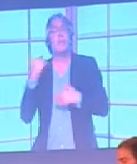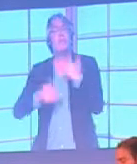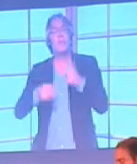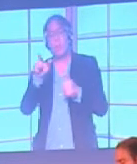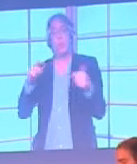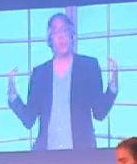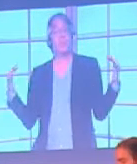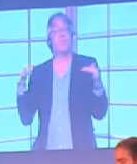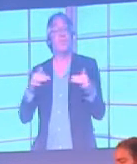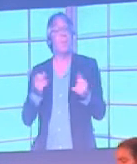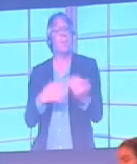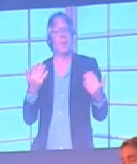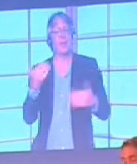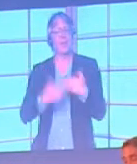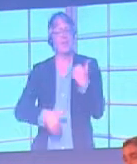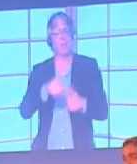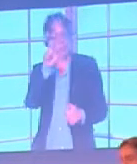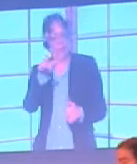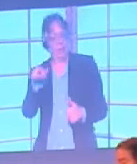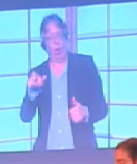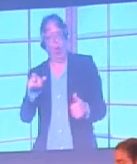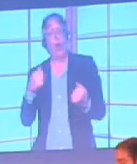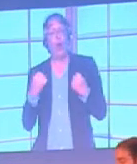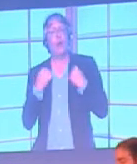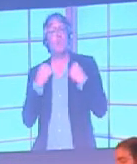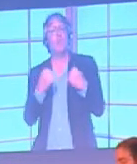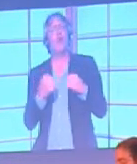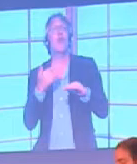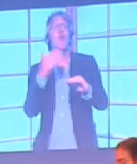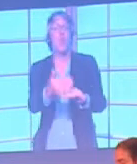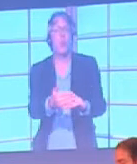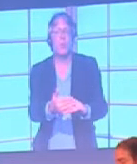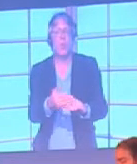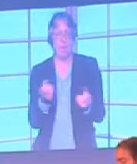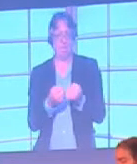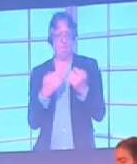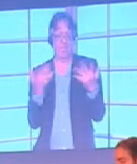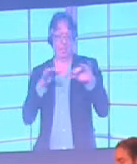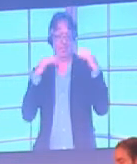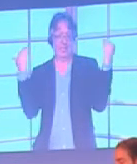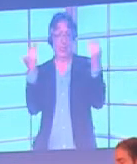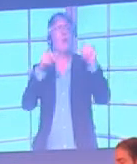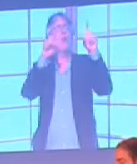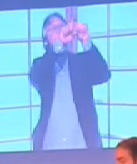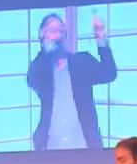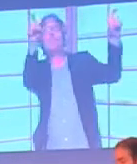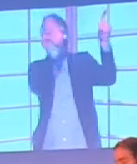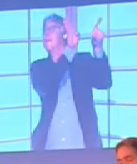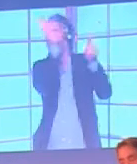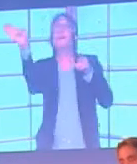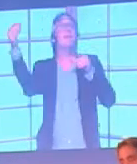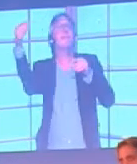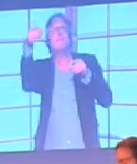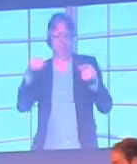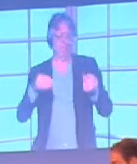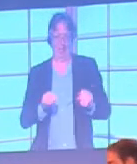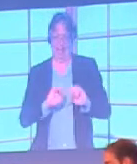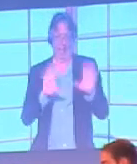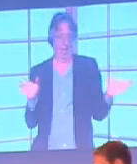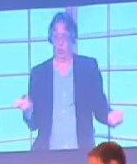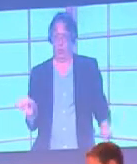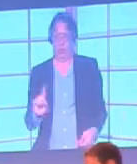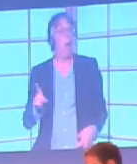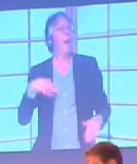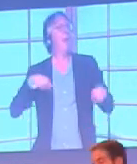front or behind. A lot of stadiums have weak signage. In certain stadiums, no wheelchair user position in